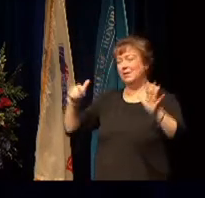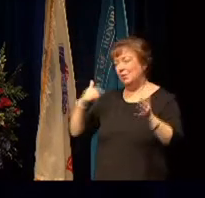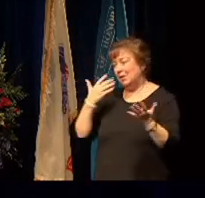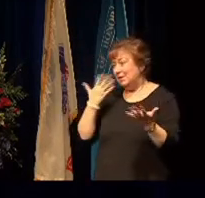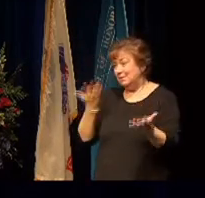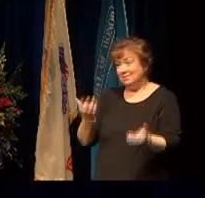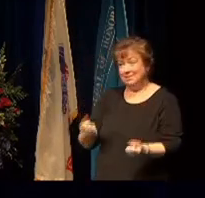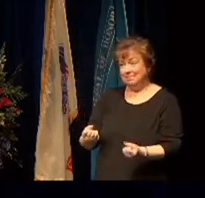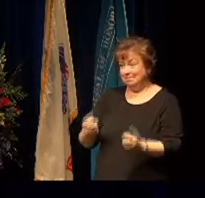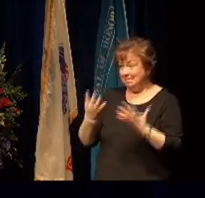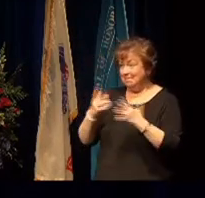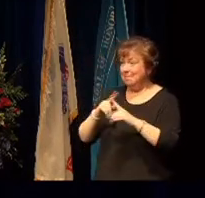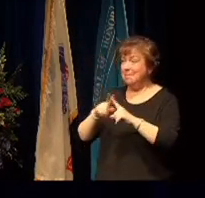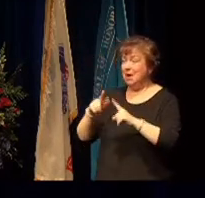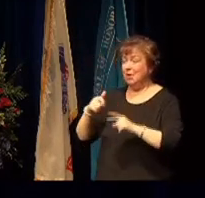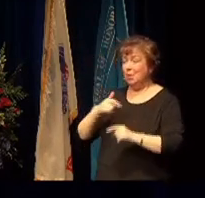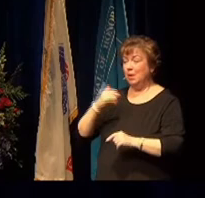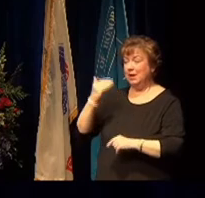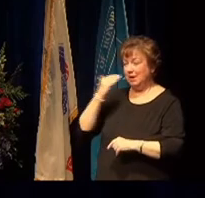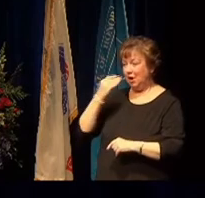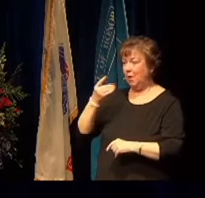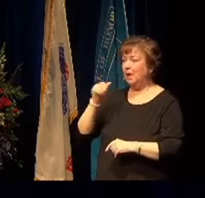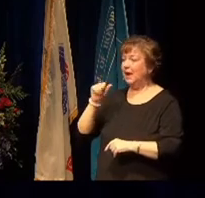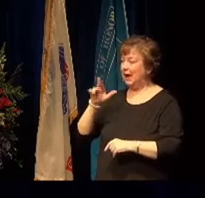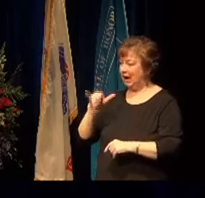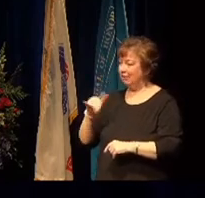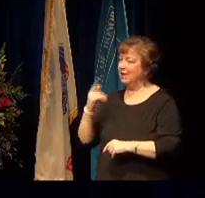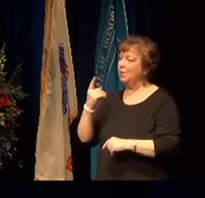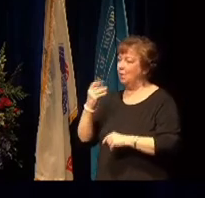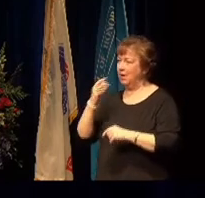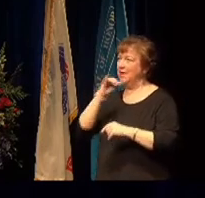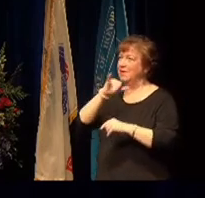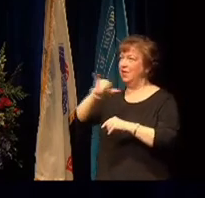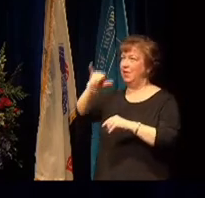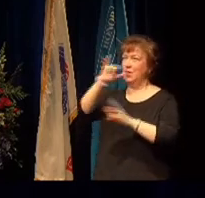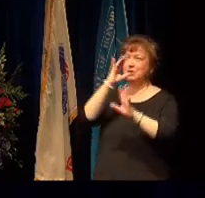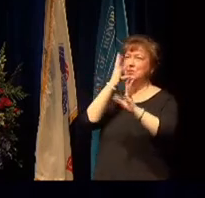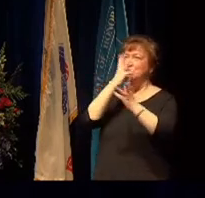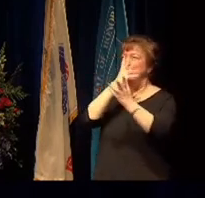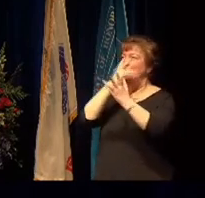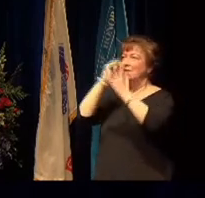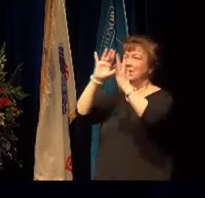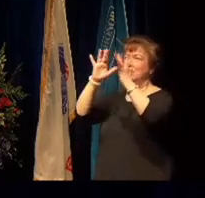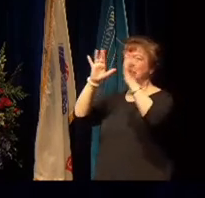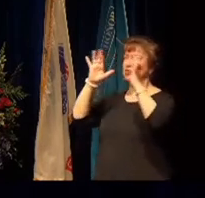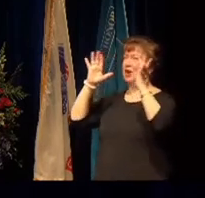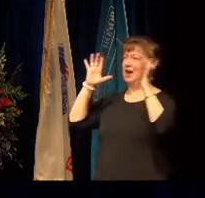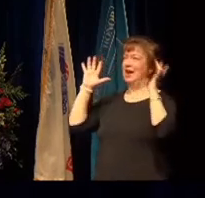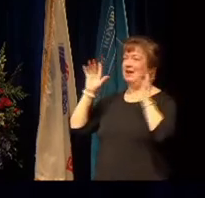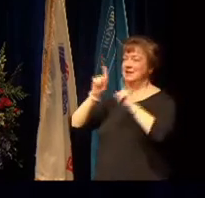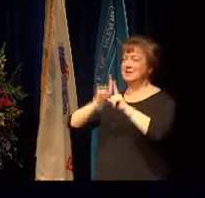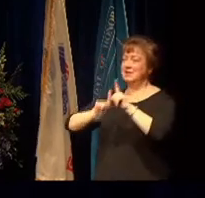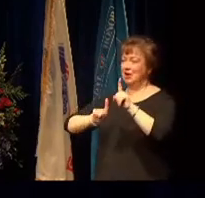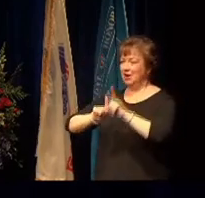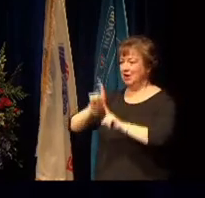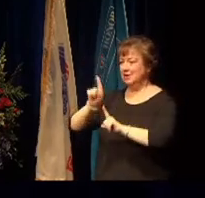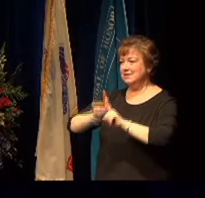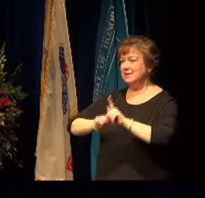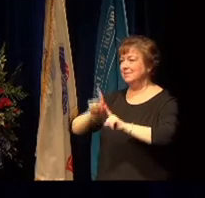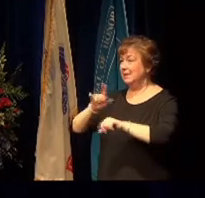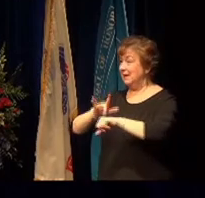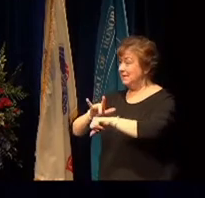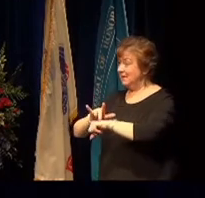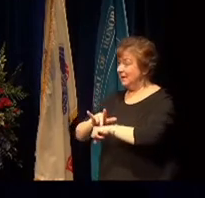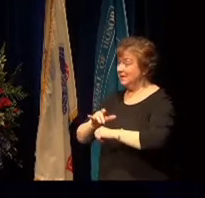that Gary is now one of those beautiful, bright stars. He touched the lives of so many with